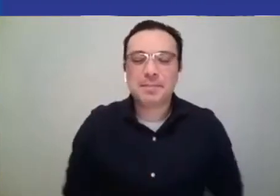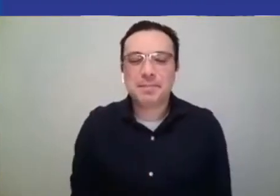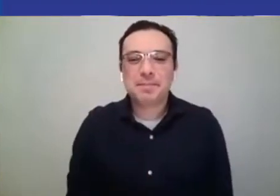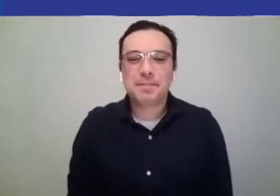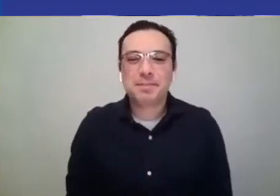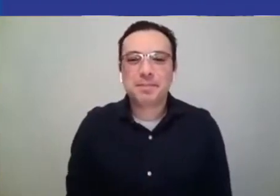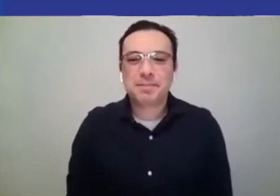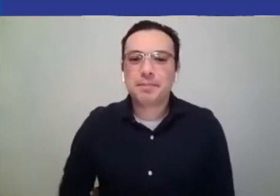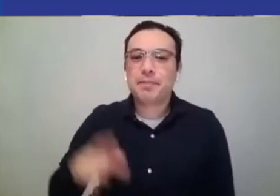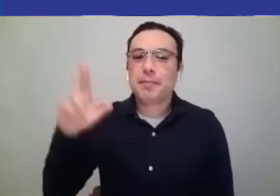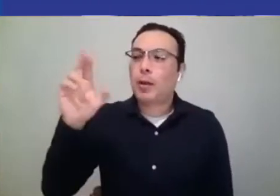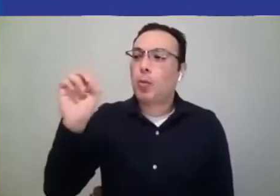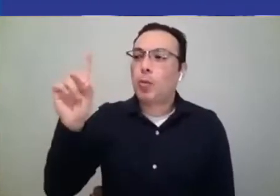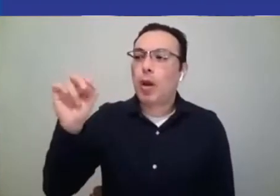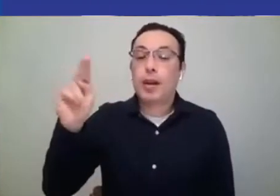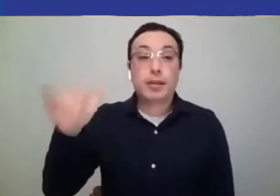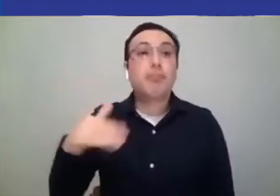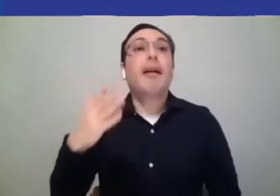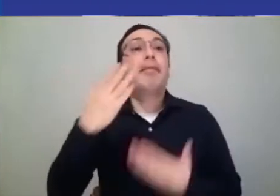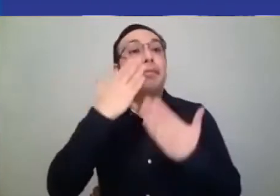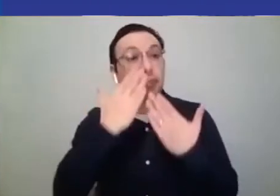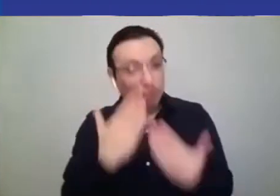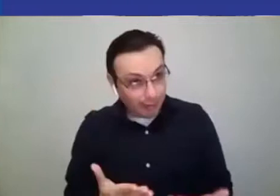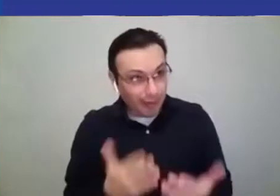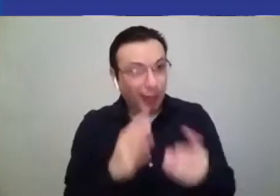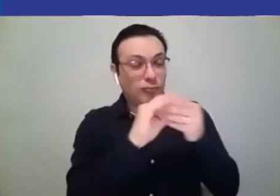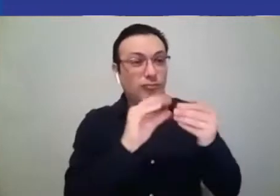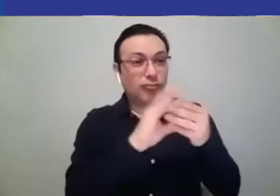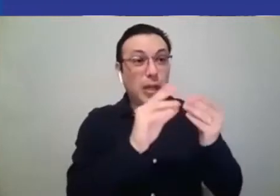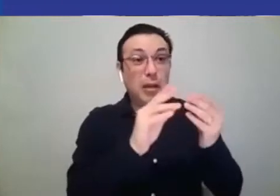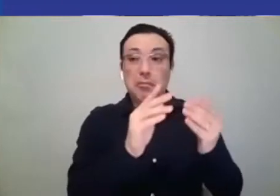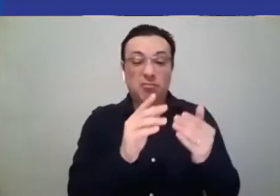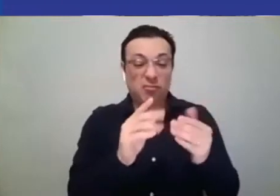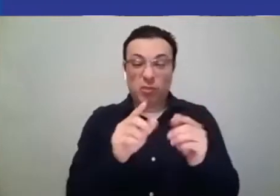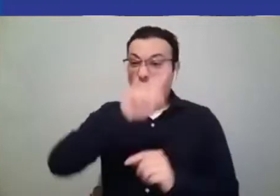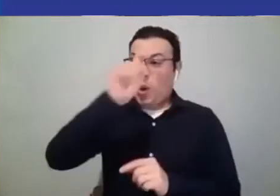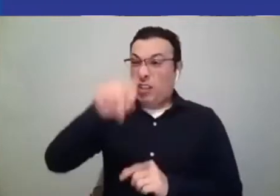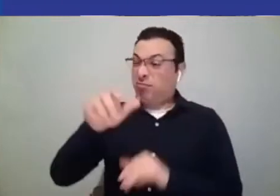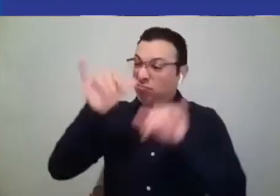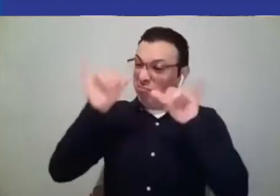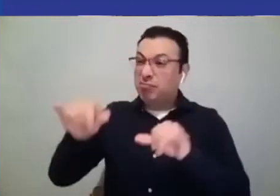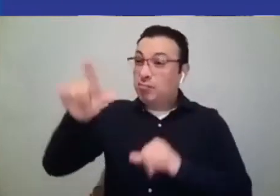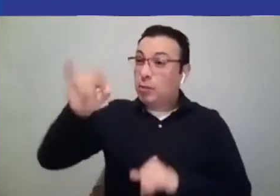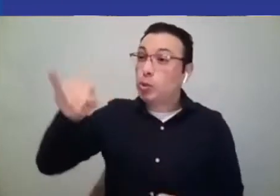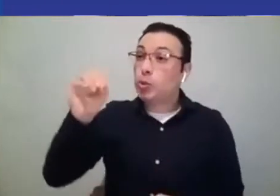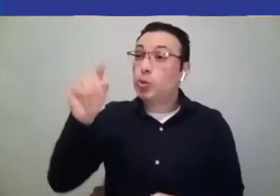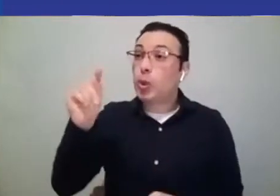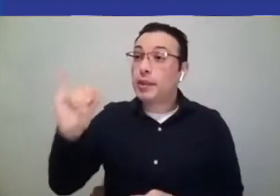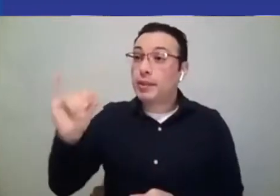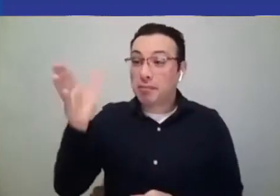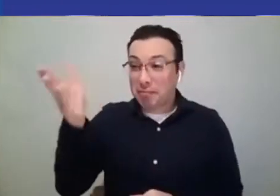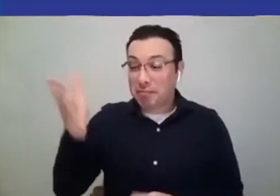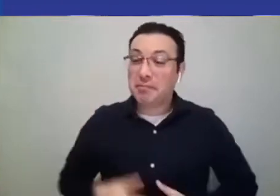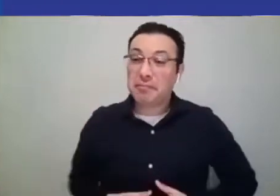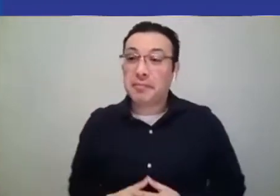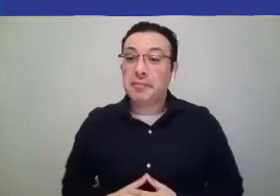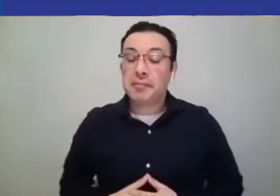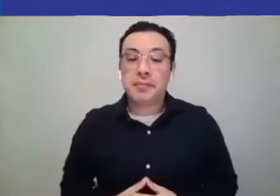Thank you. That's a wonderful response. Thank you so much, Michael. Jyoti, how would you answer the same question?